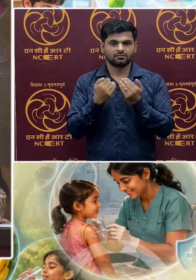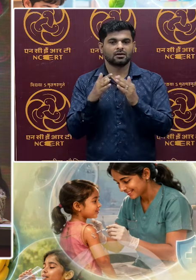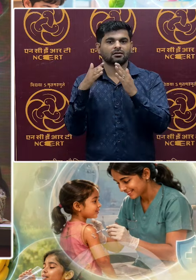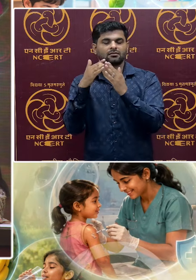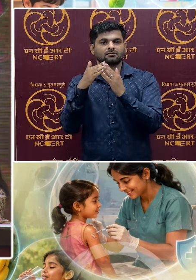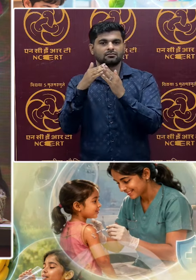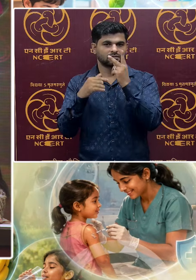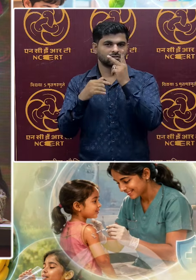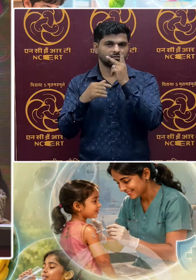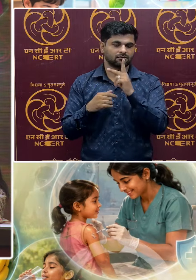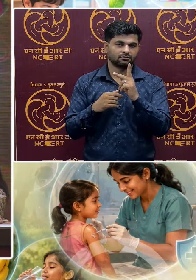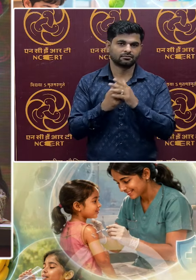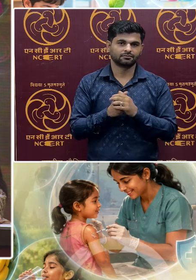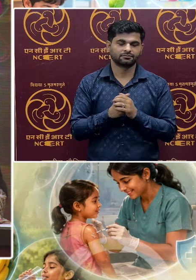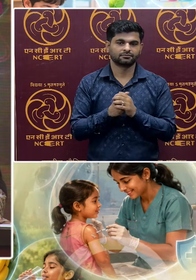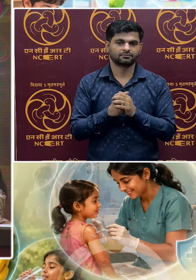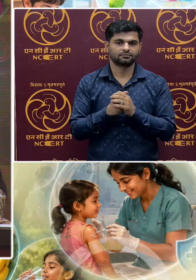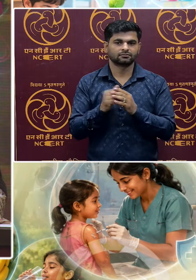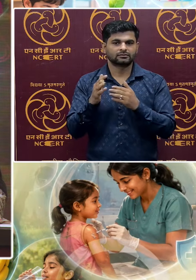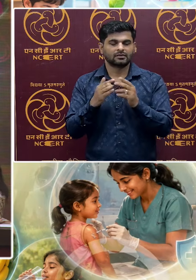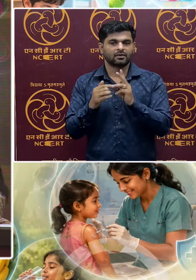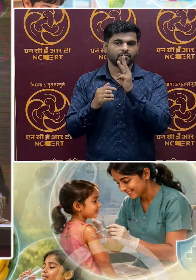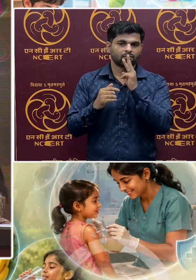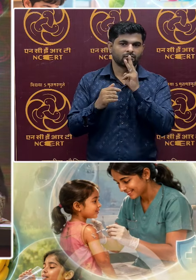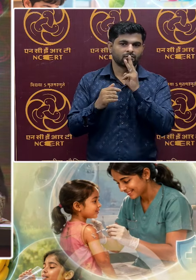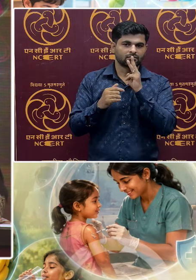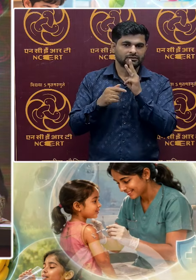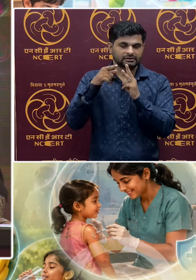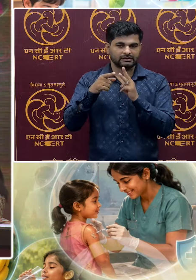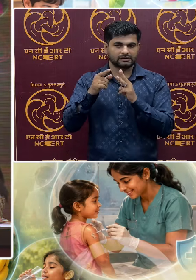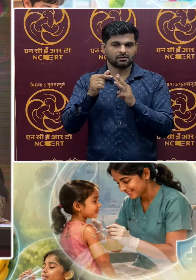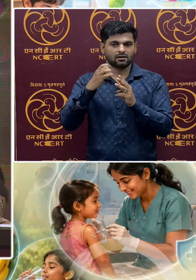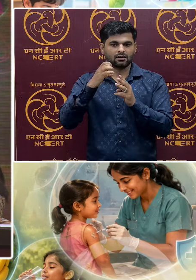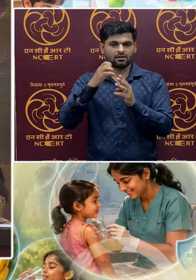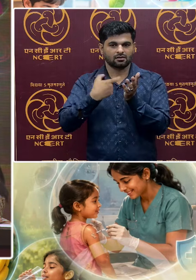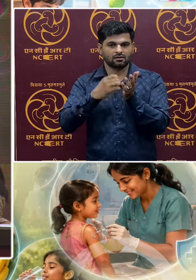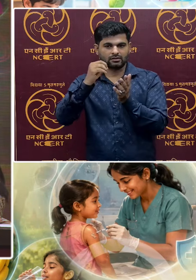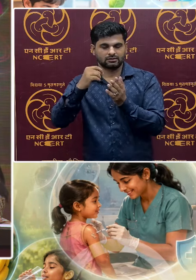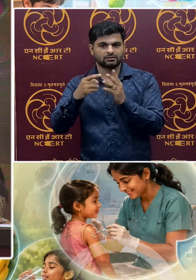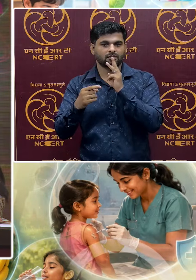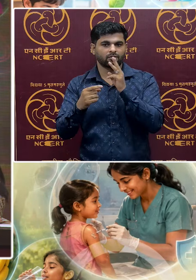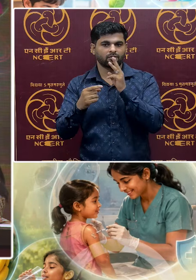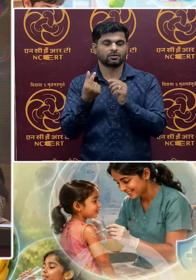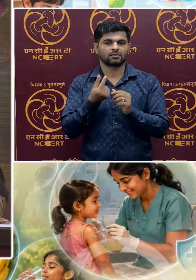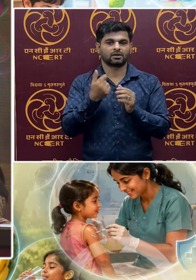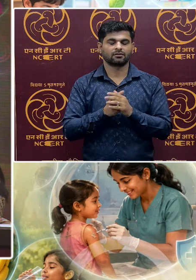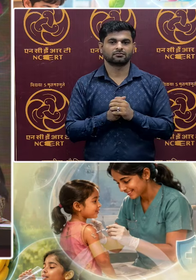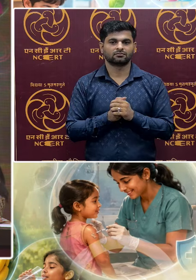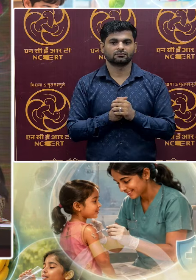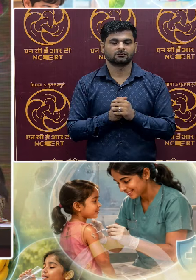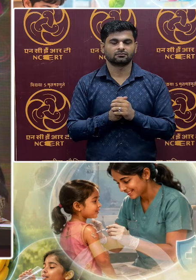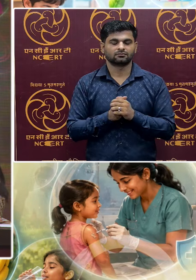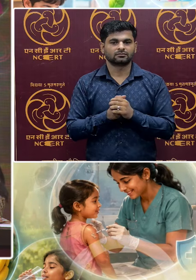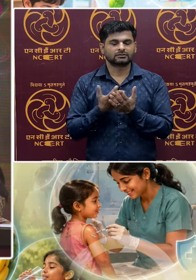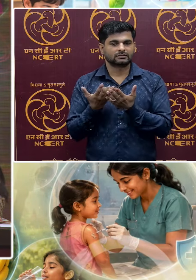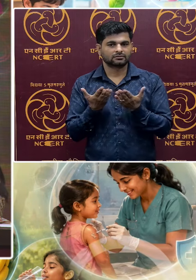we see that we have water purifiers. Are they safe enough? Yes, a good